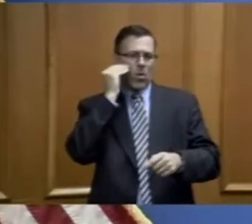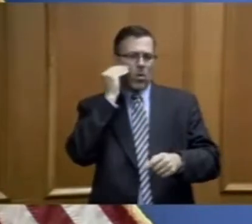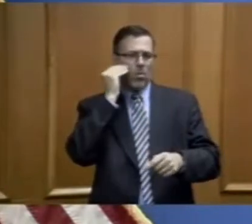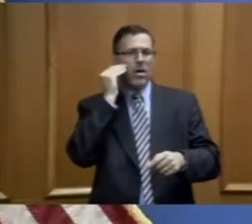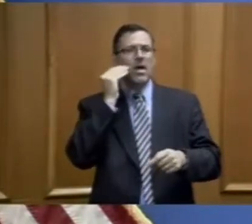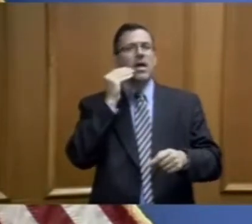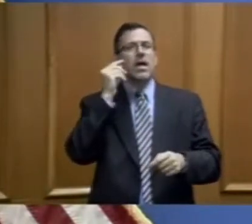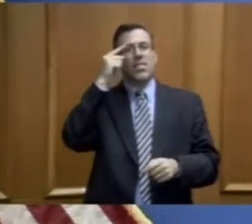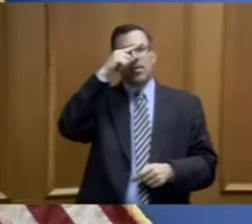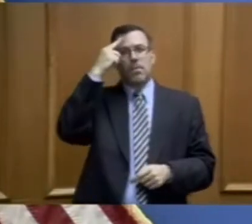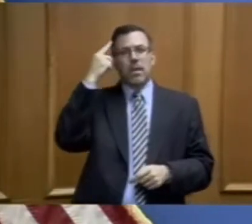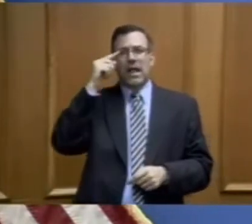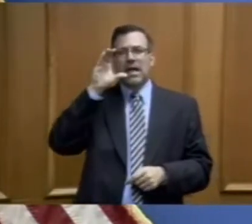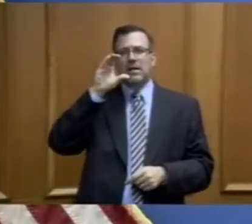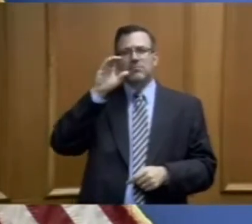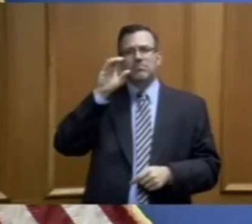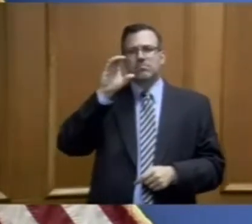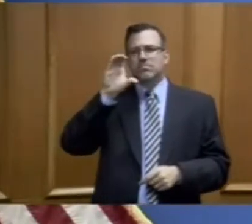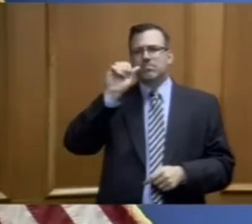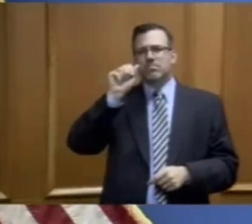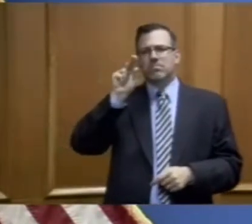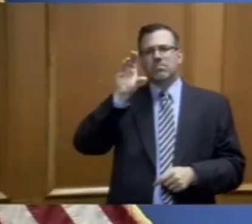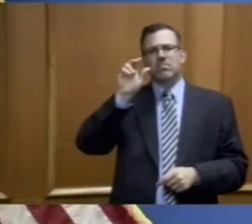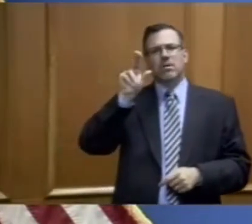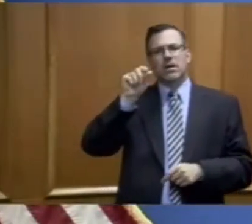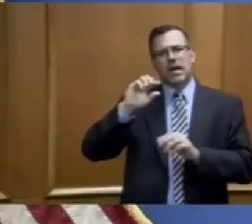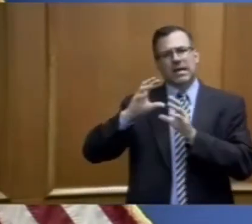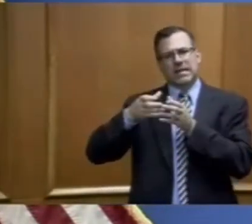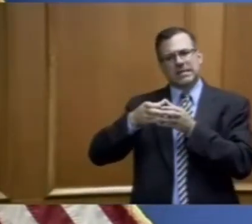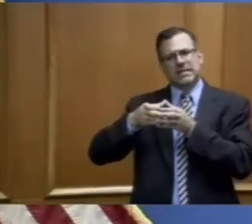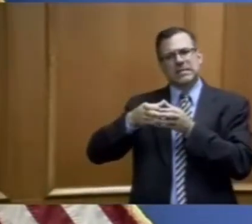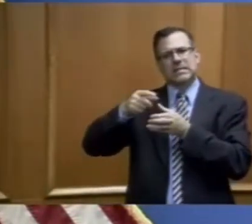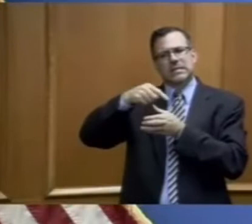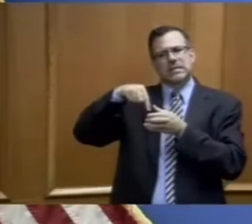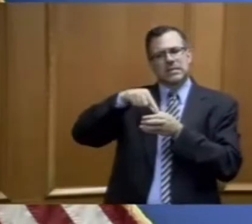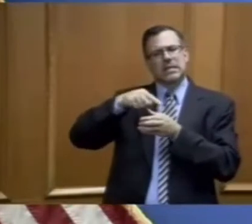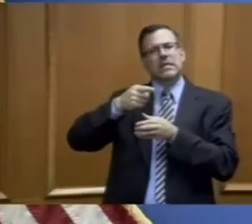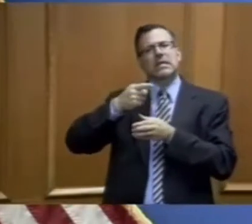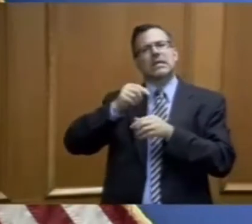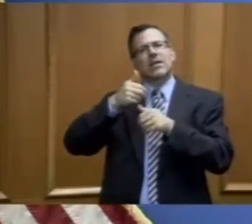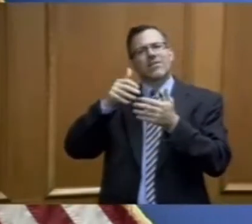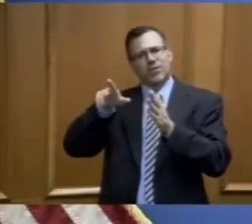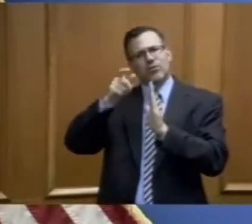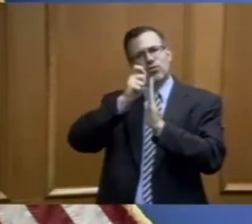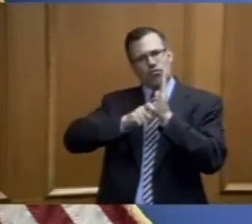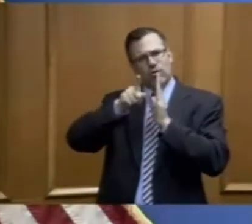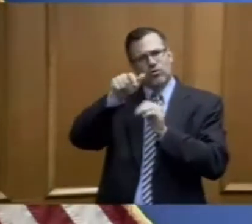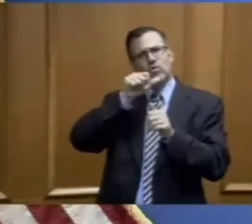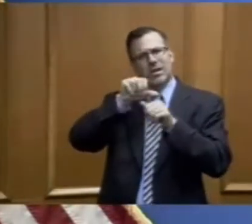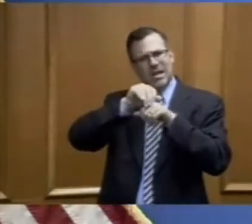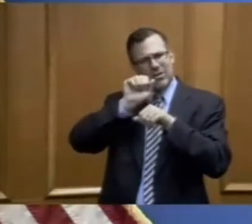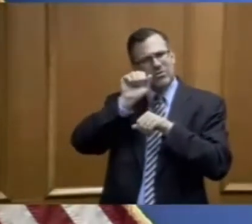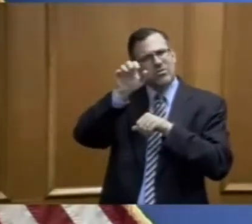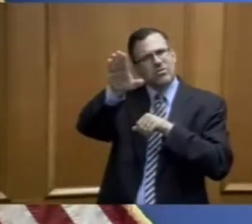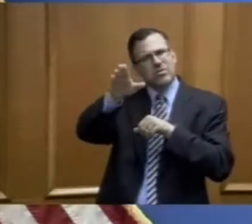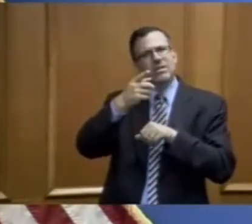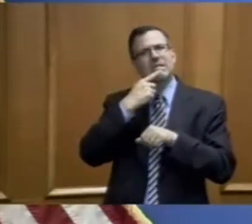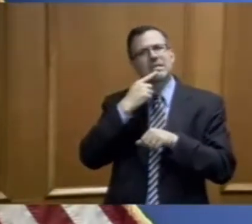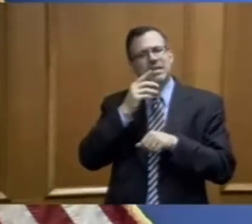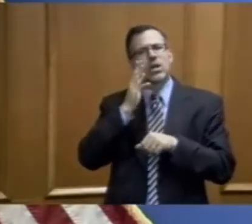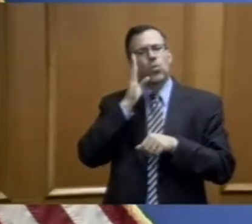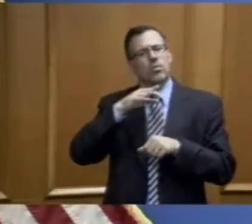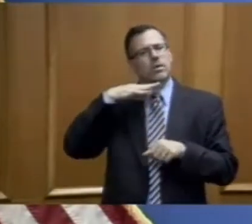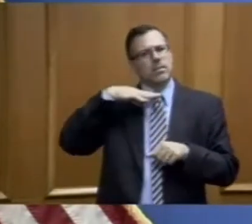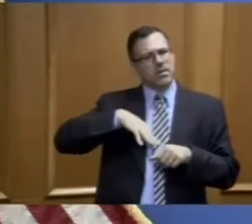for anyone who chooses it. They said if it could, quote, save the life of at least one Tennessean, it's necessary and beneficial. Have